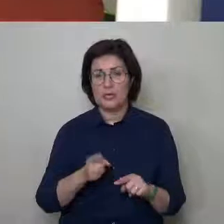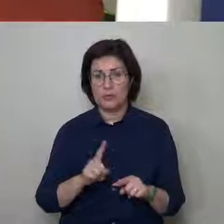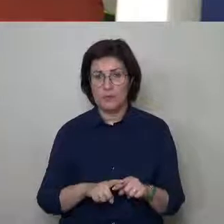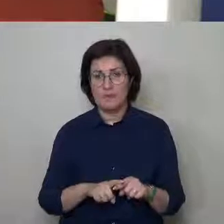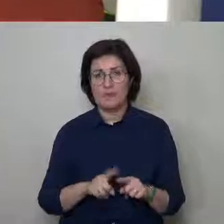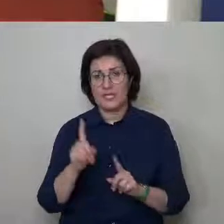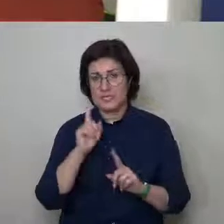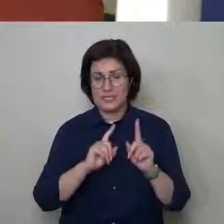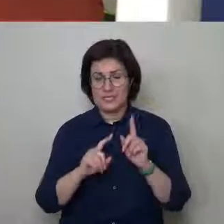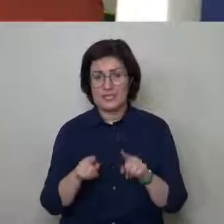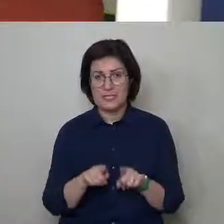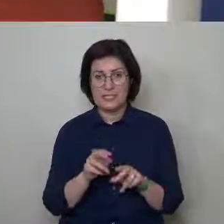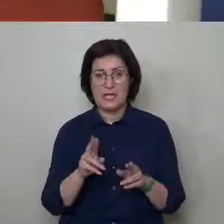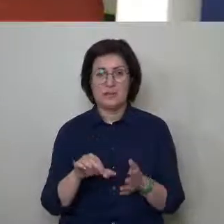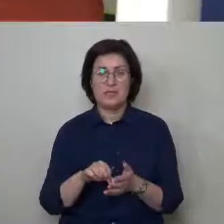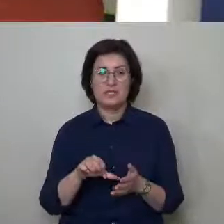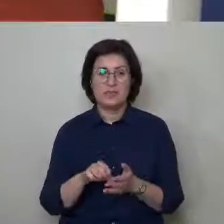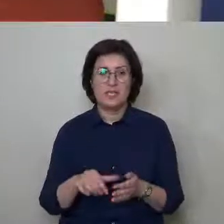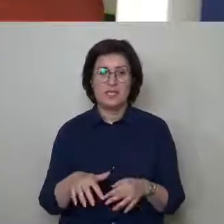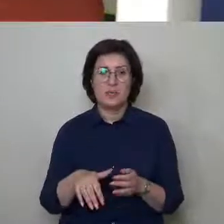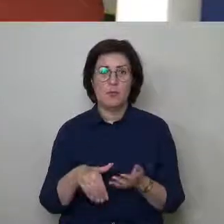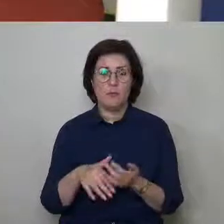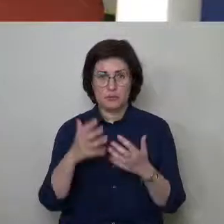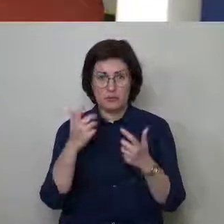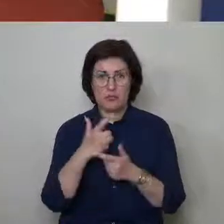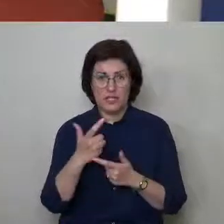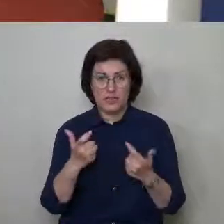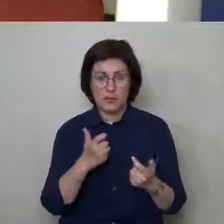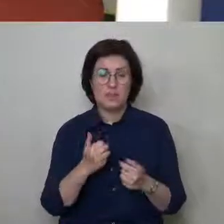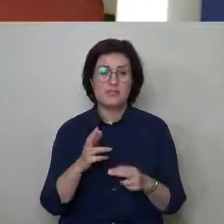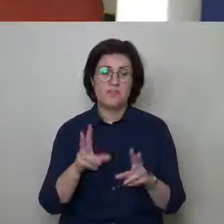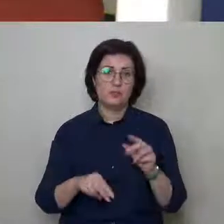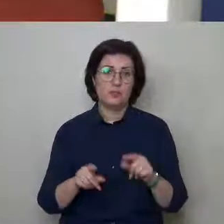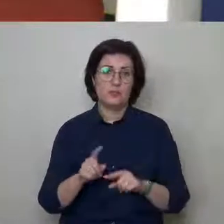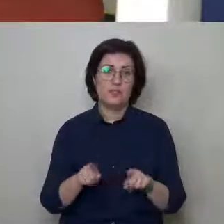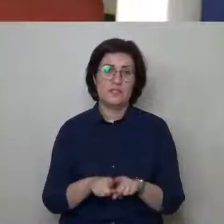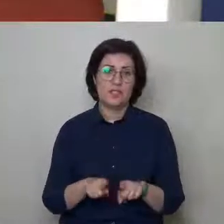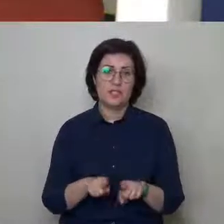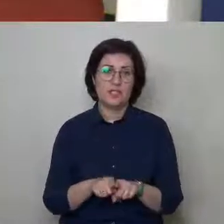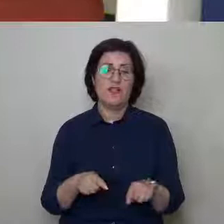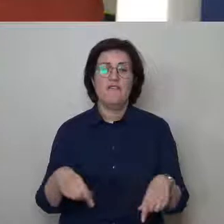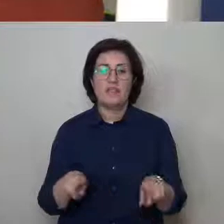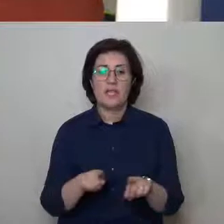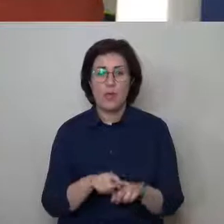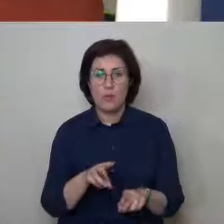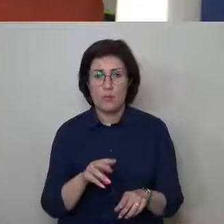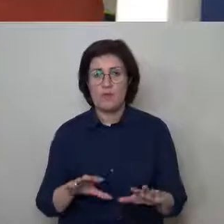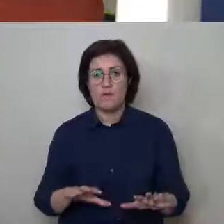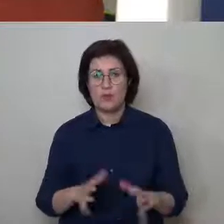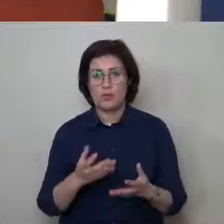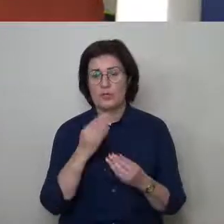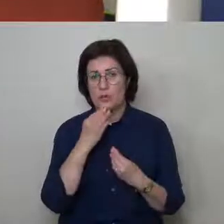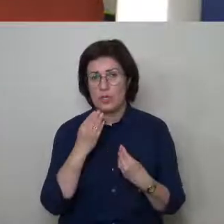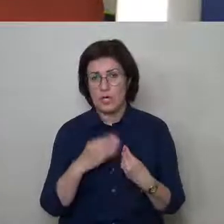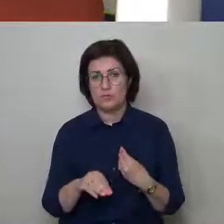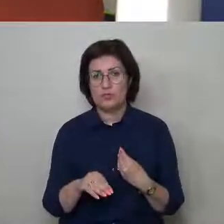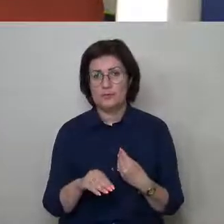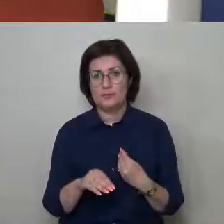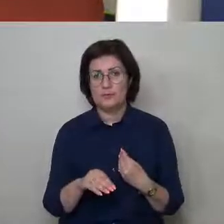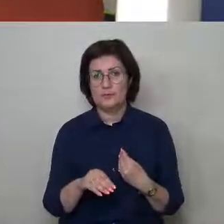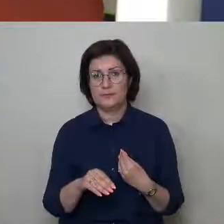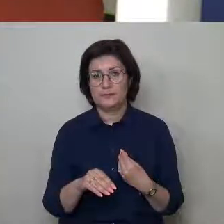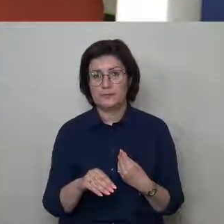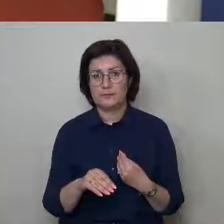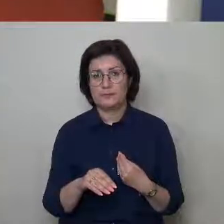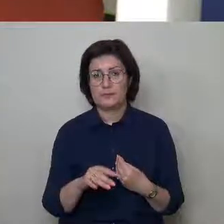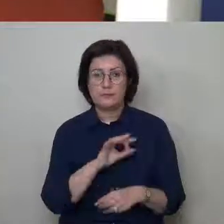to be present at that meeting as a media man, then in that situation it would be